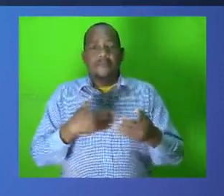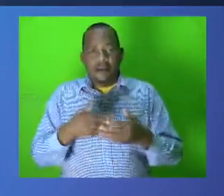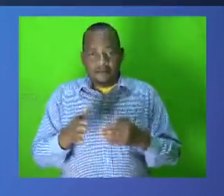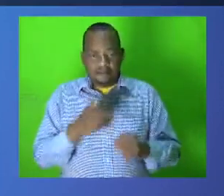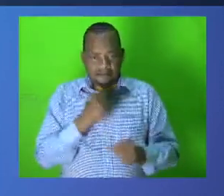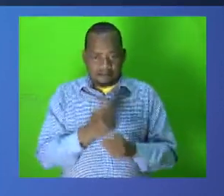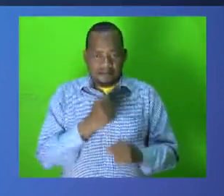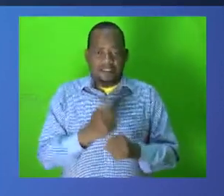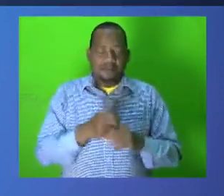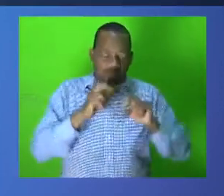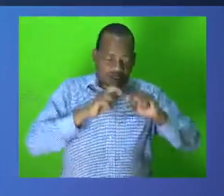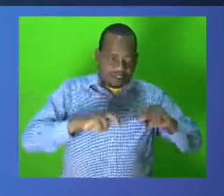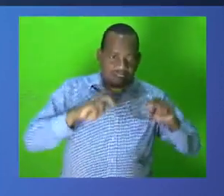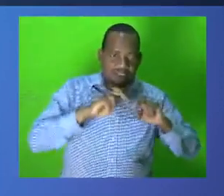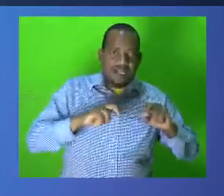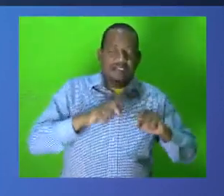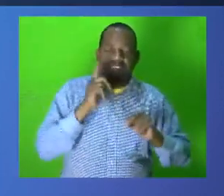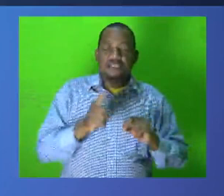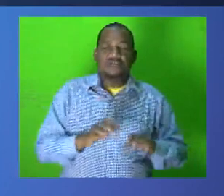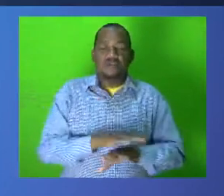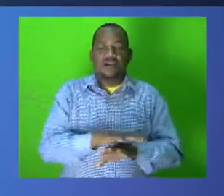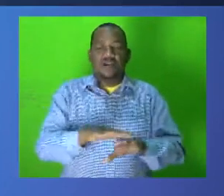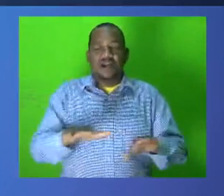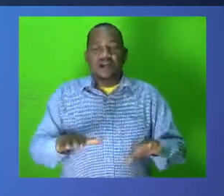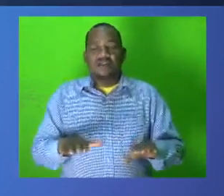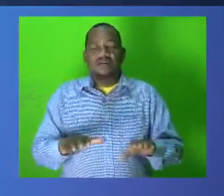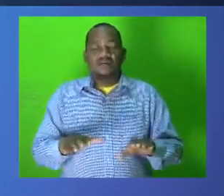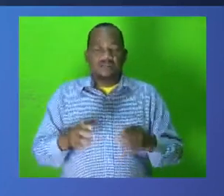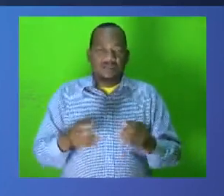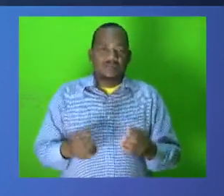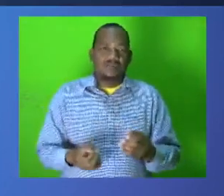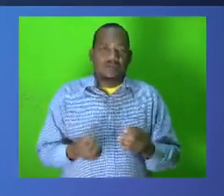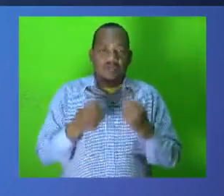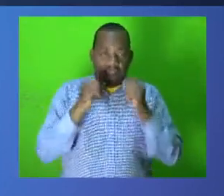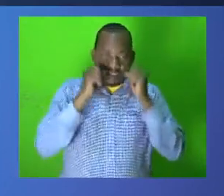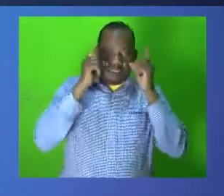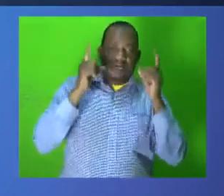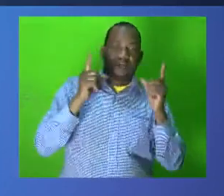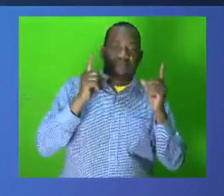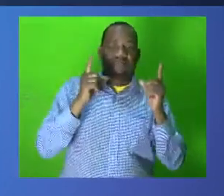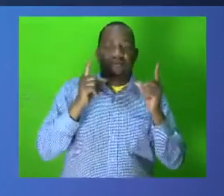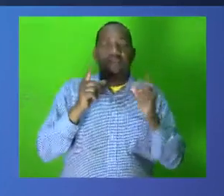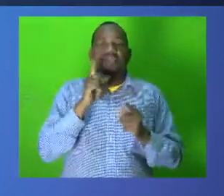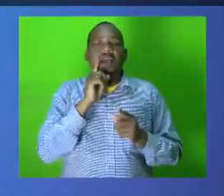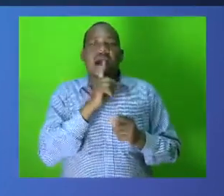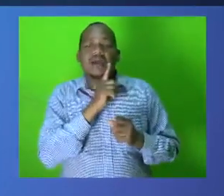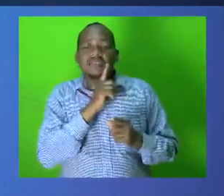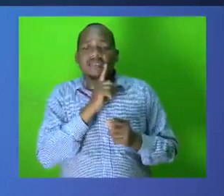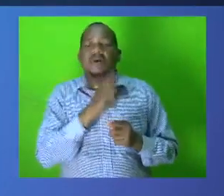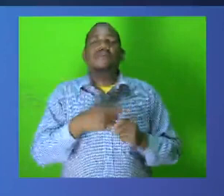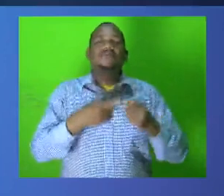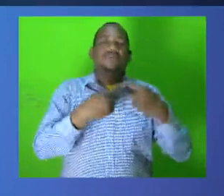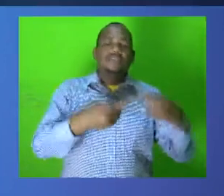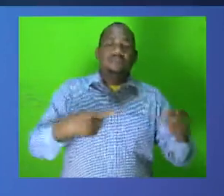to answer different questions, we can use research. Through application of science procedure, such